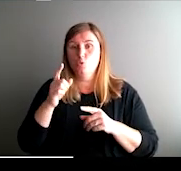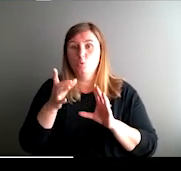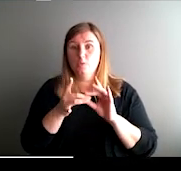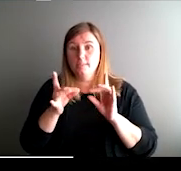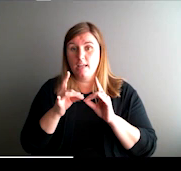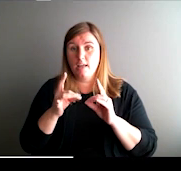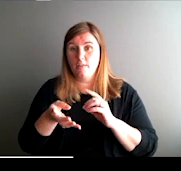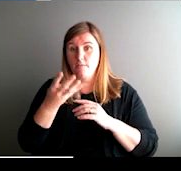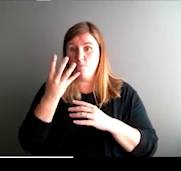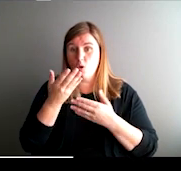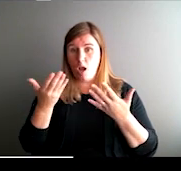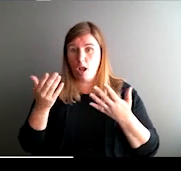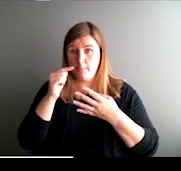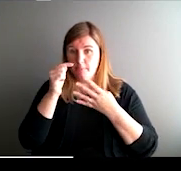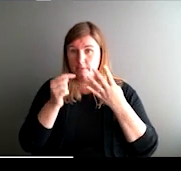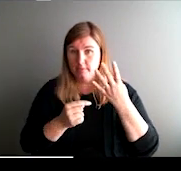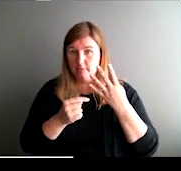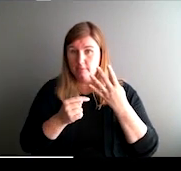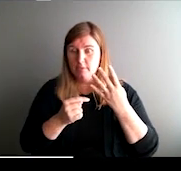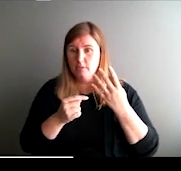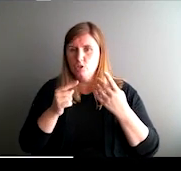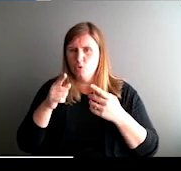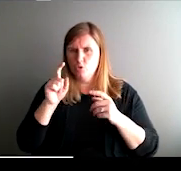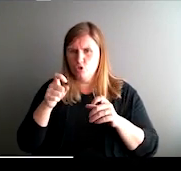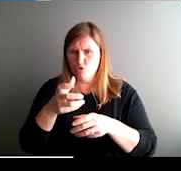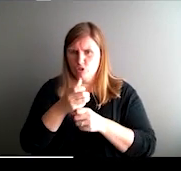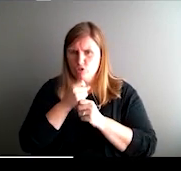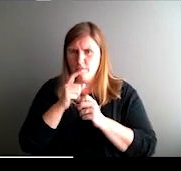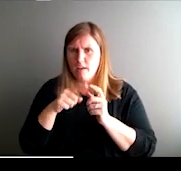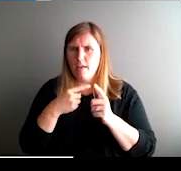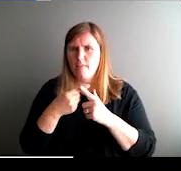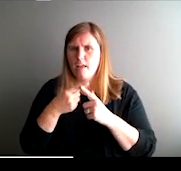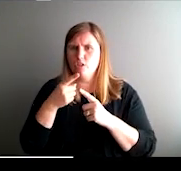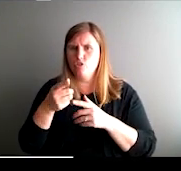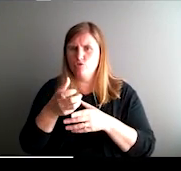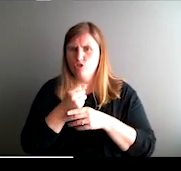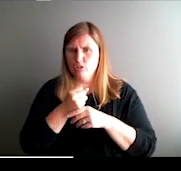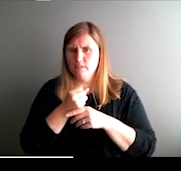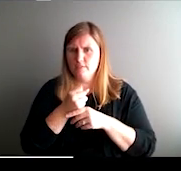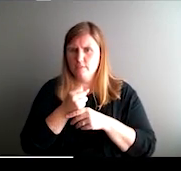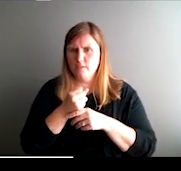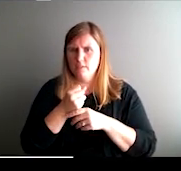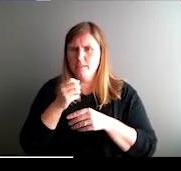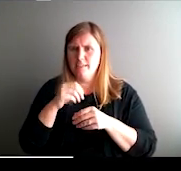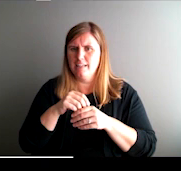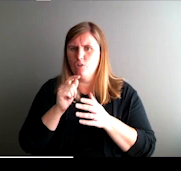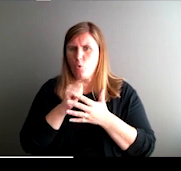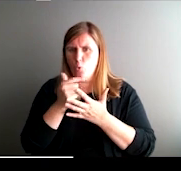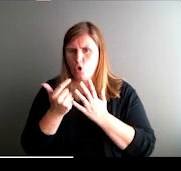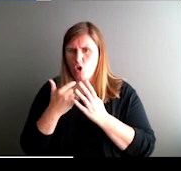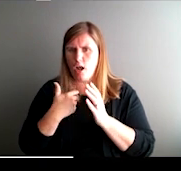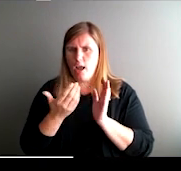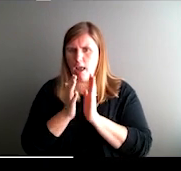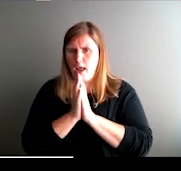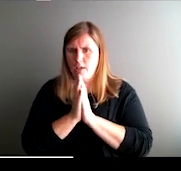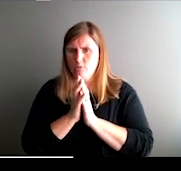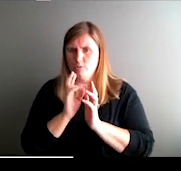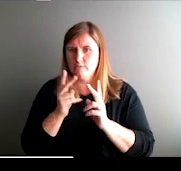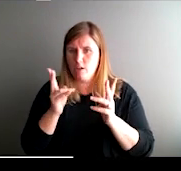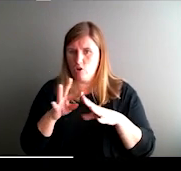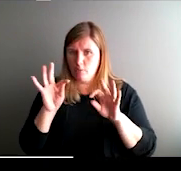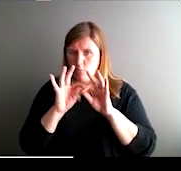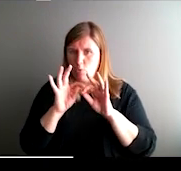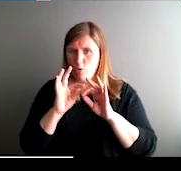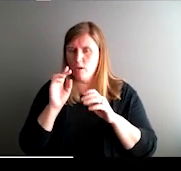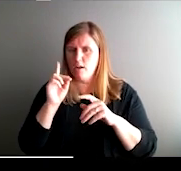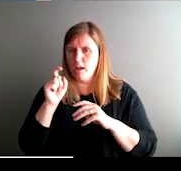the 4 items she was to retrieve, and then she retrieved them. She retrieved them in the order that I asked, which is very important. You